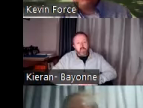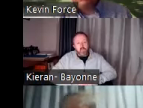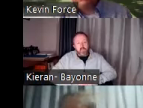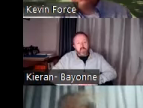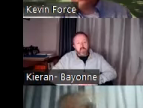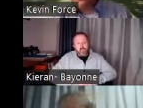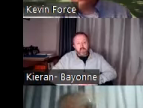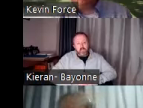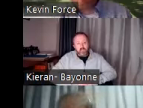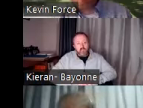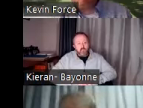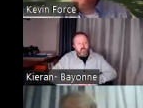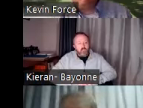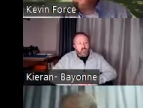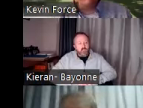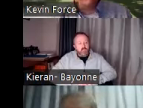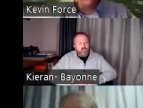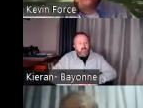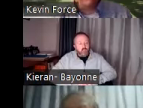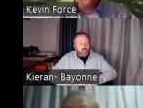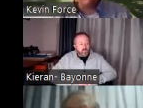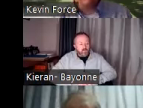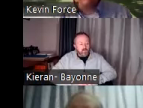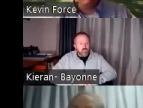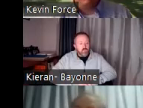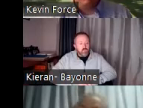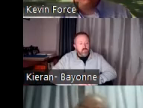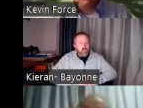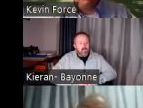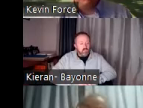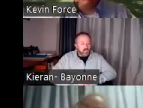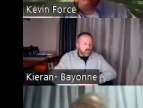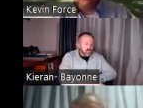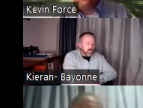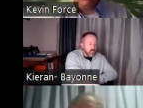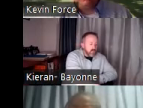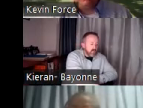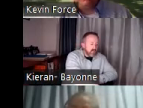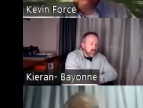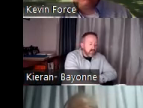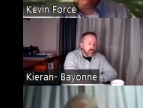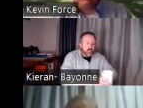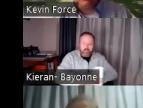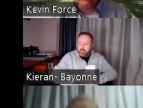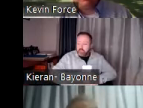to, as we think about recommendations around like governance and like what sort of scales these different